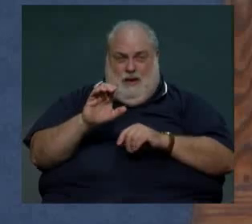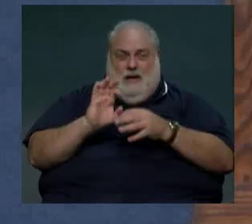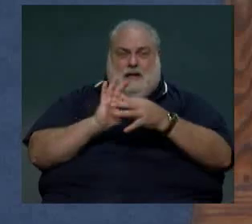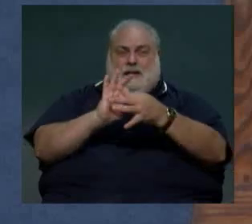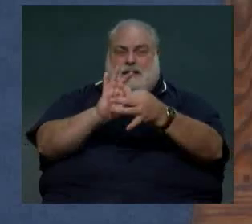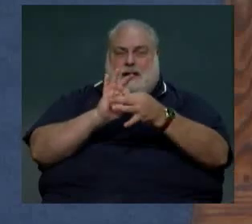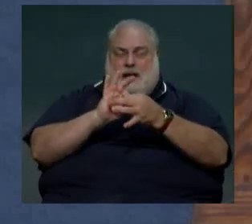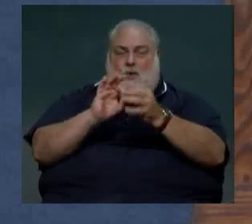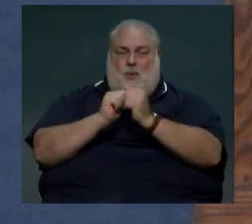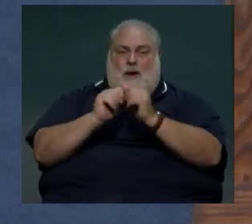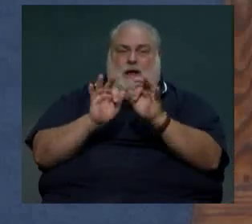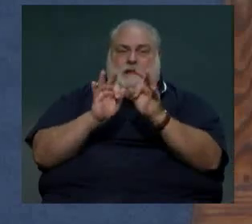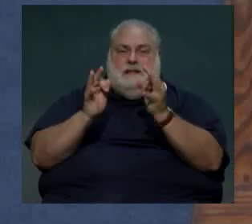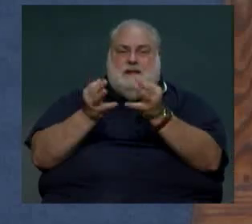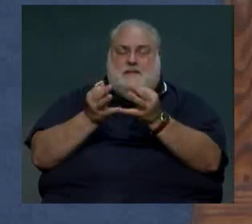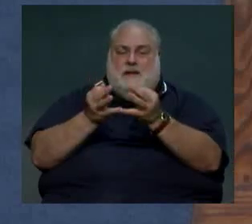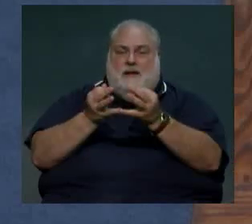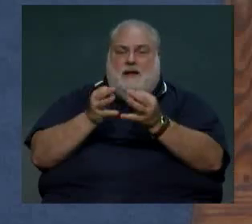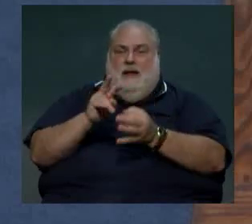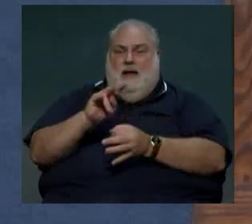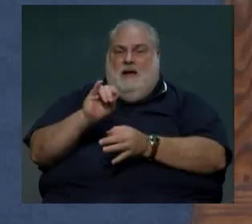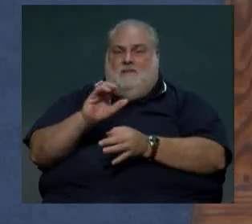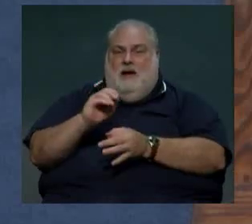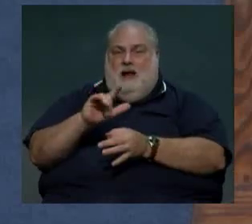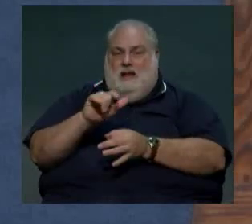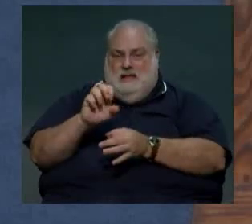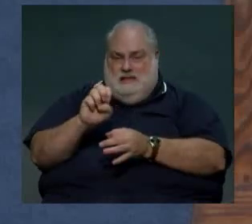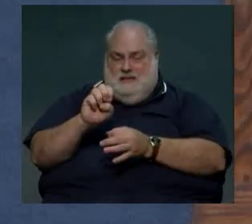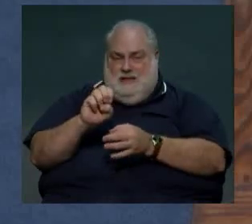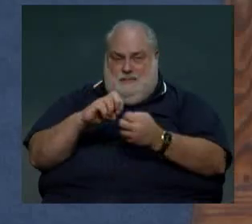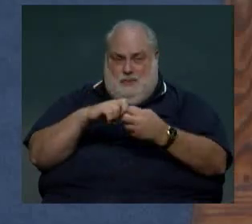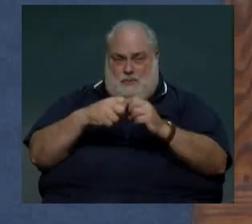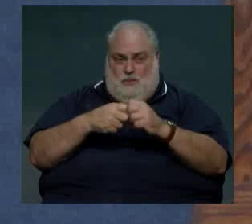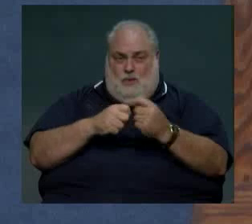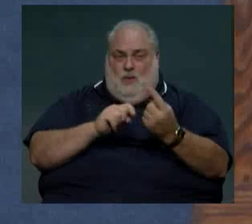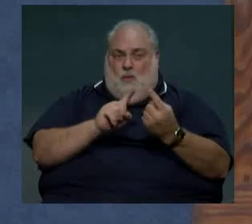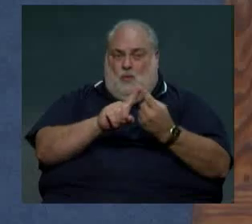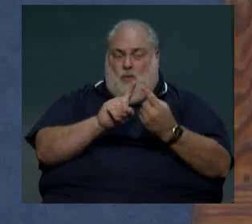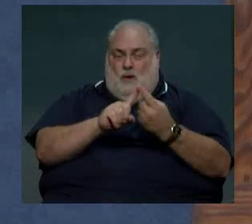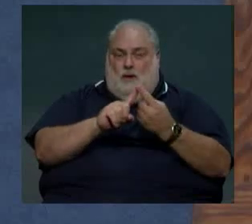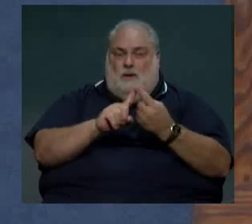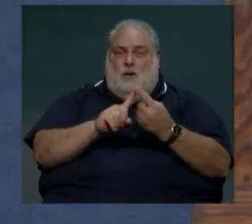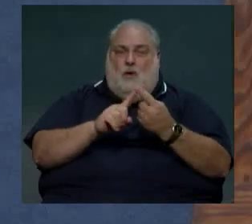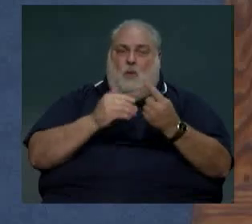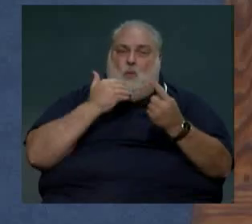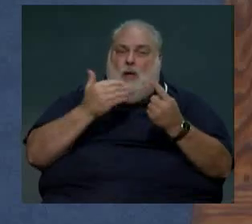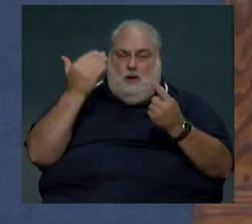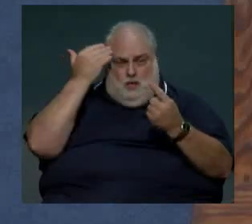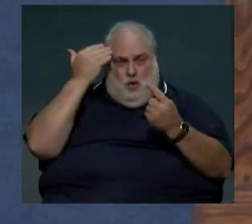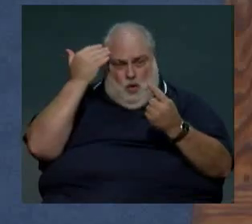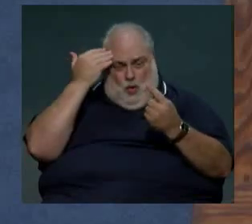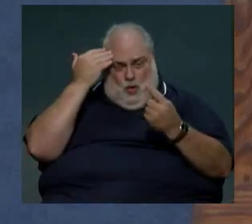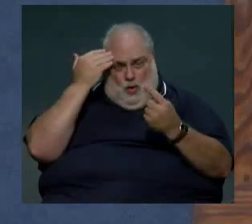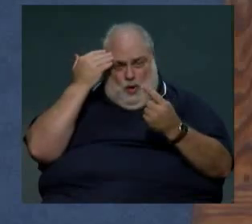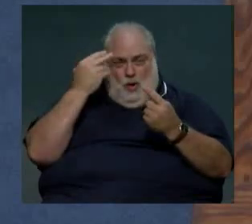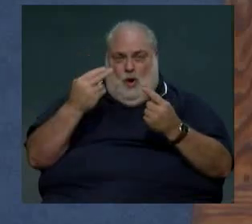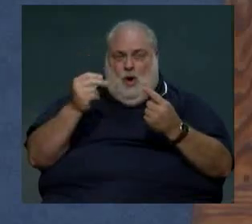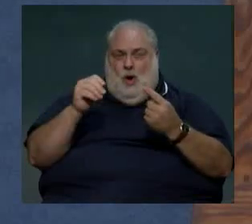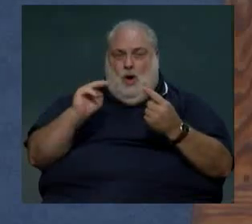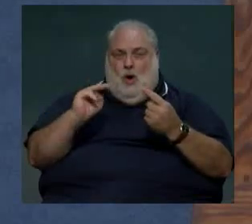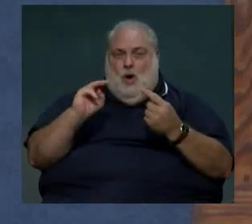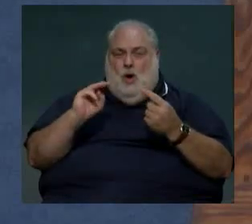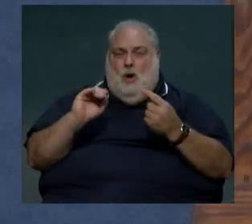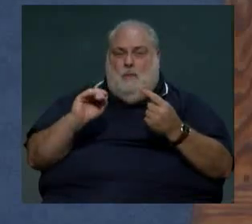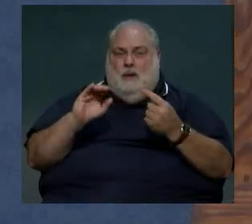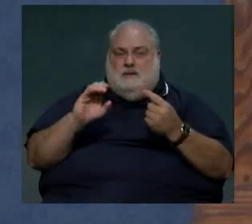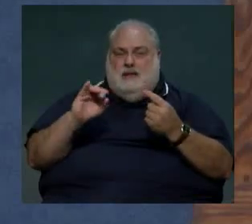with domestic violence issues. One of them happens to be a well-known homicide detective who told